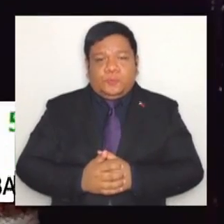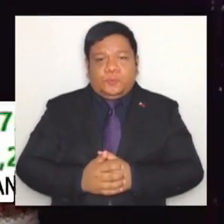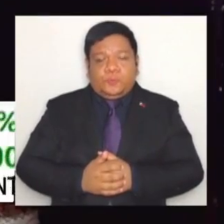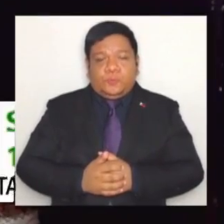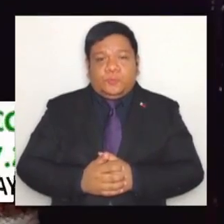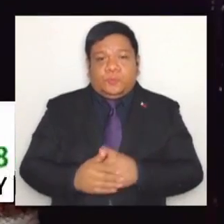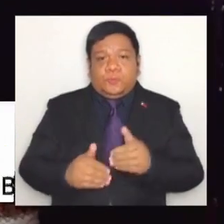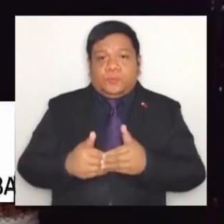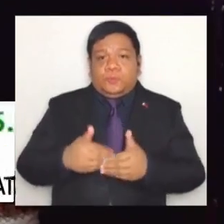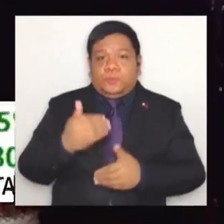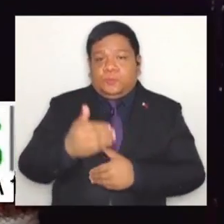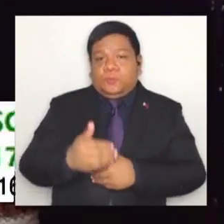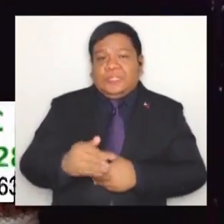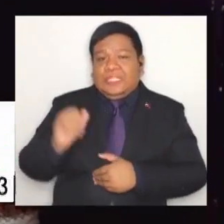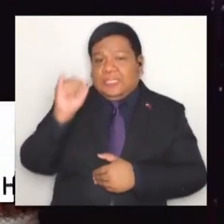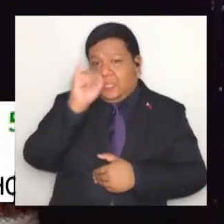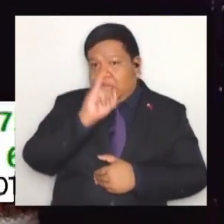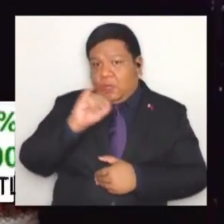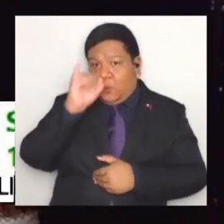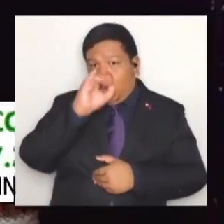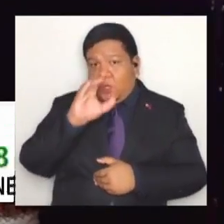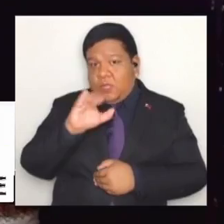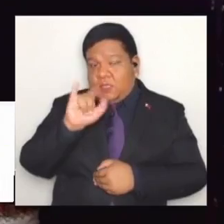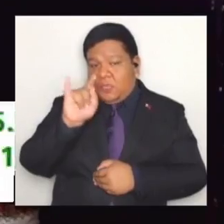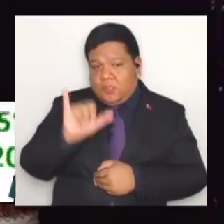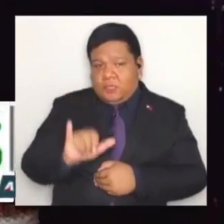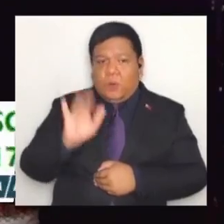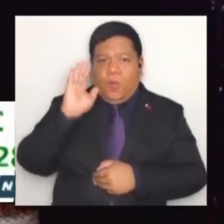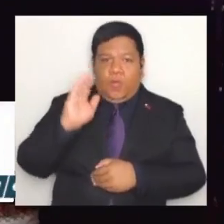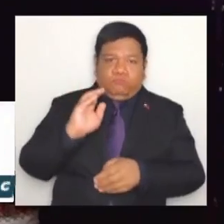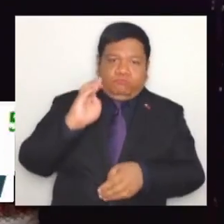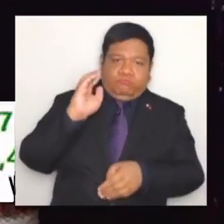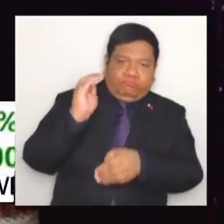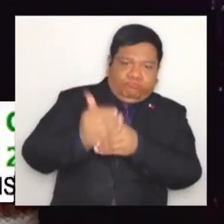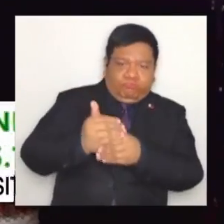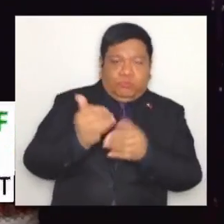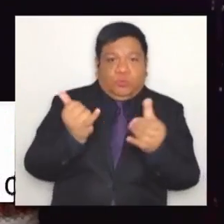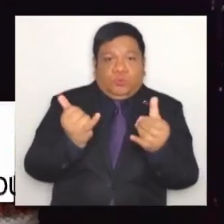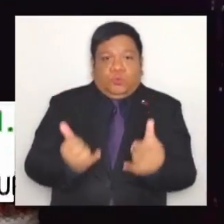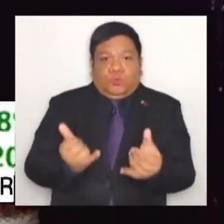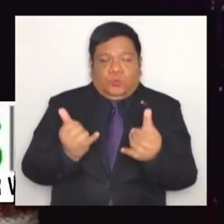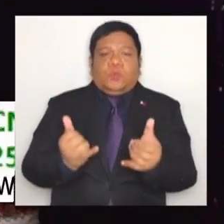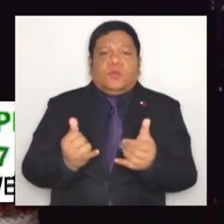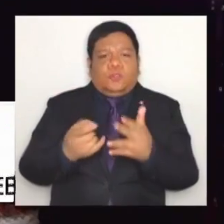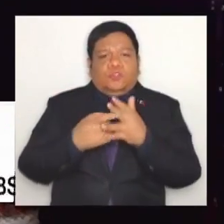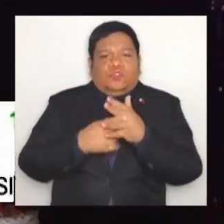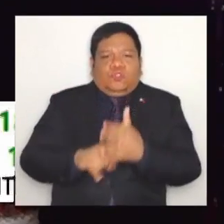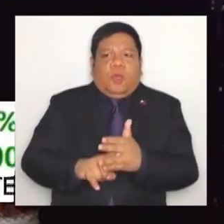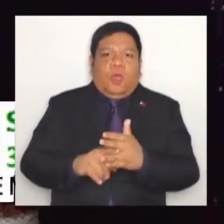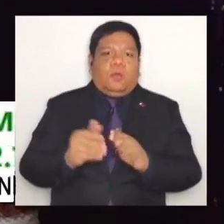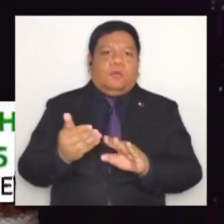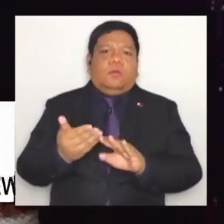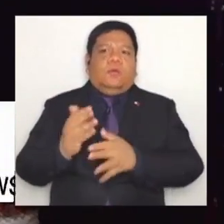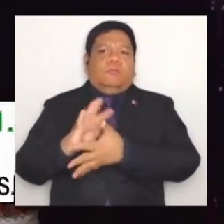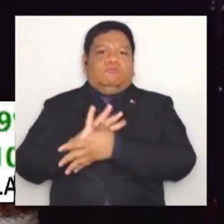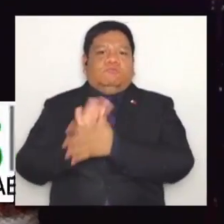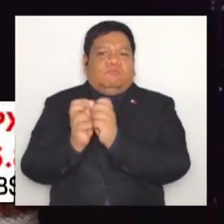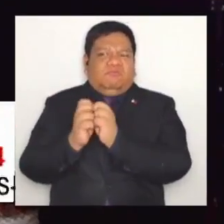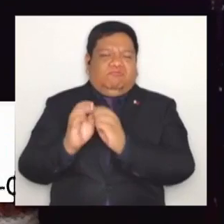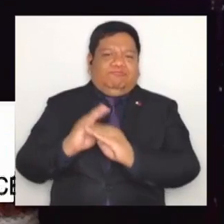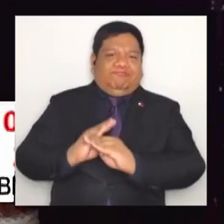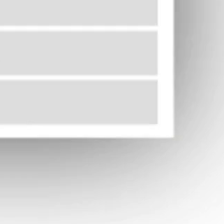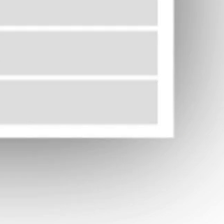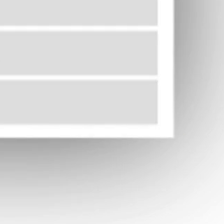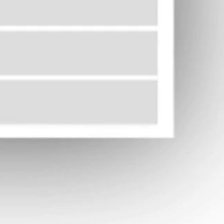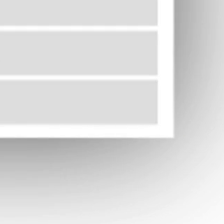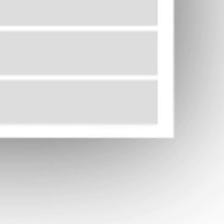Iloilo City goes under hard lockdown today as a preemptive measure against the COVID Delta variant. Until August